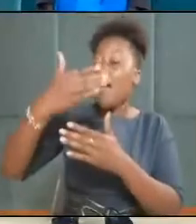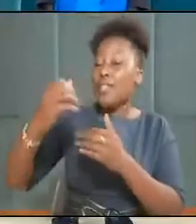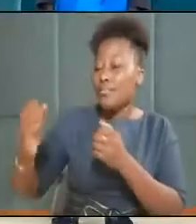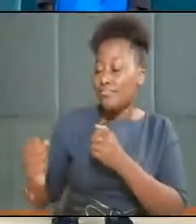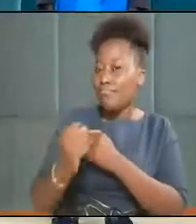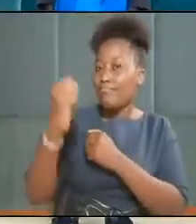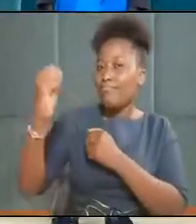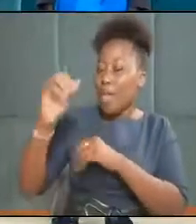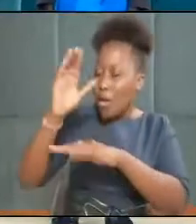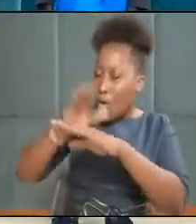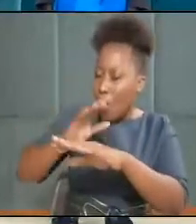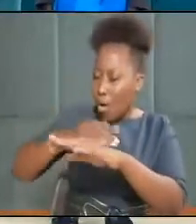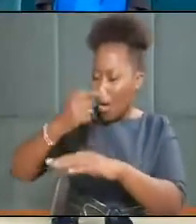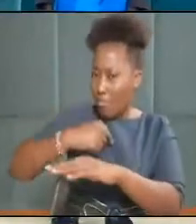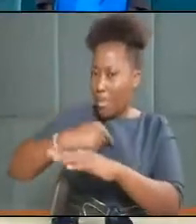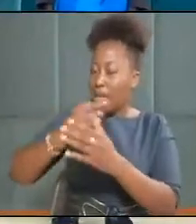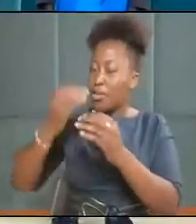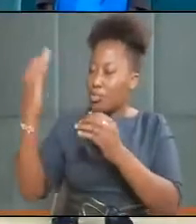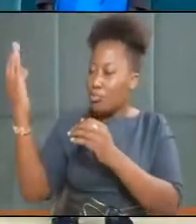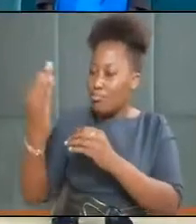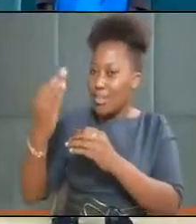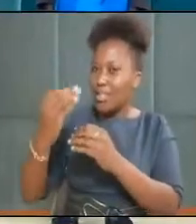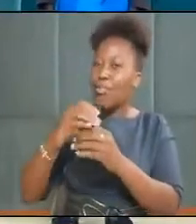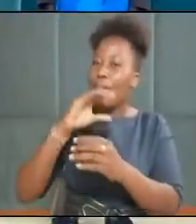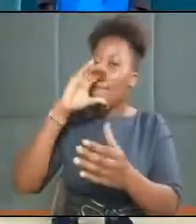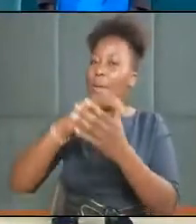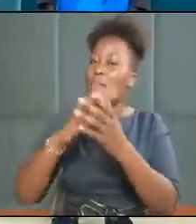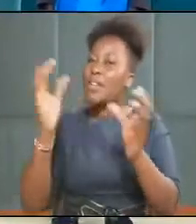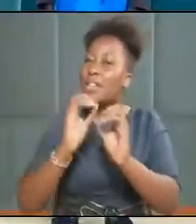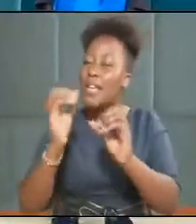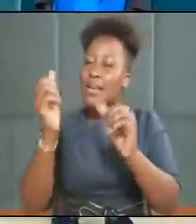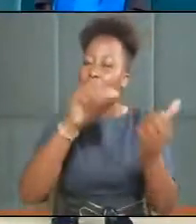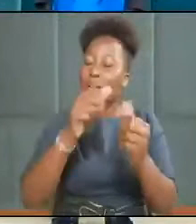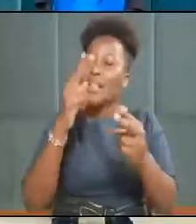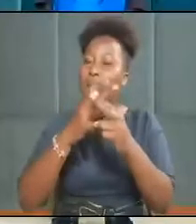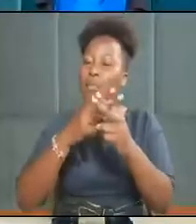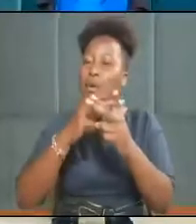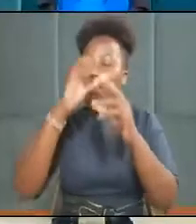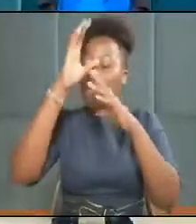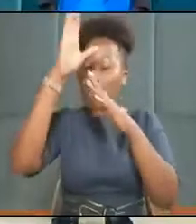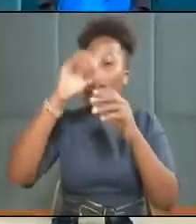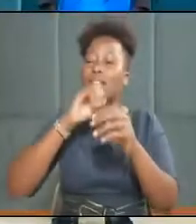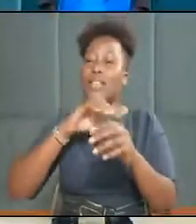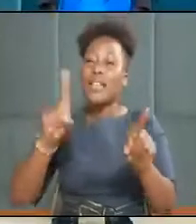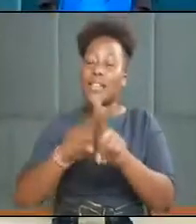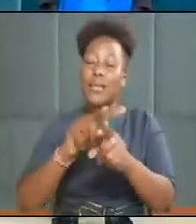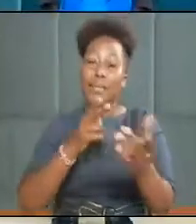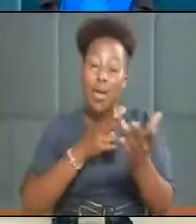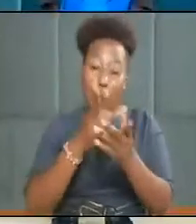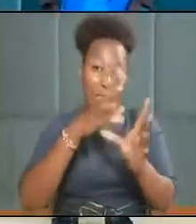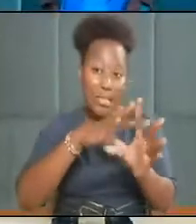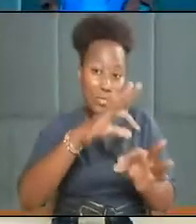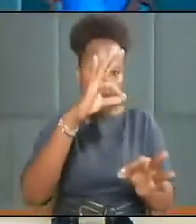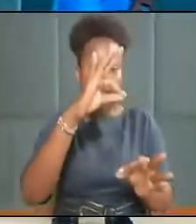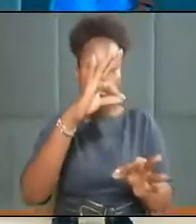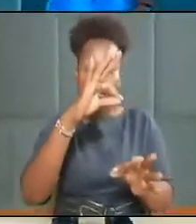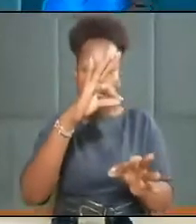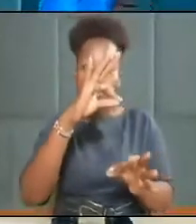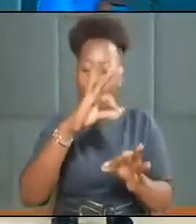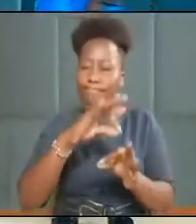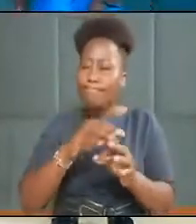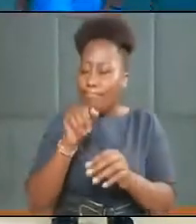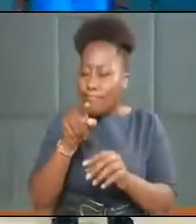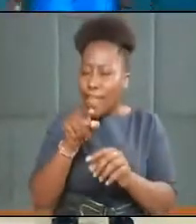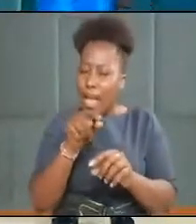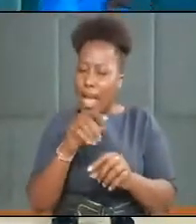ascension. He called me to preach the Gentiles and baptize them in the name of the Father, Son, and the Holy Spirit.